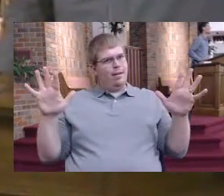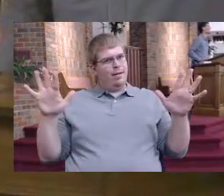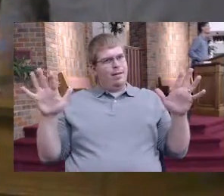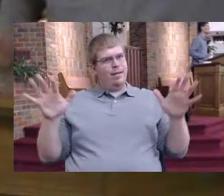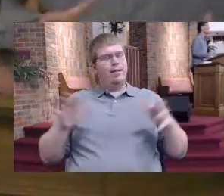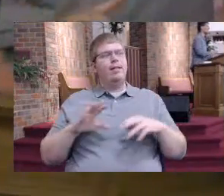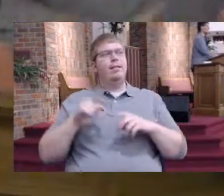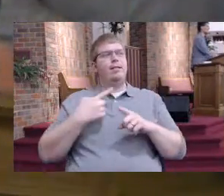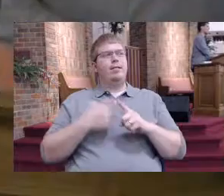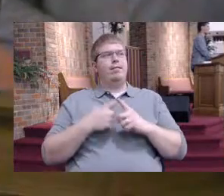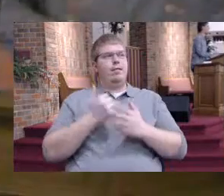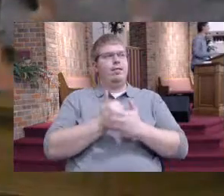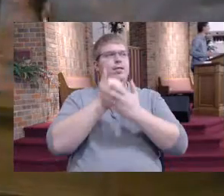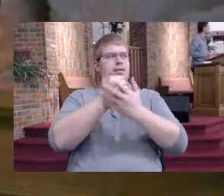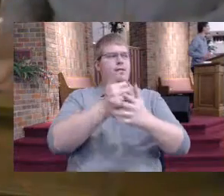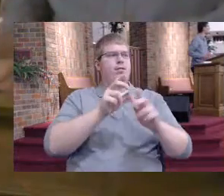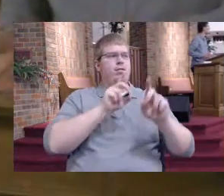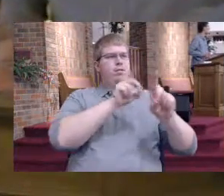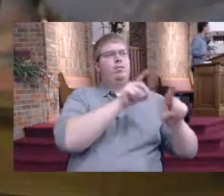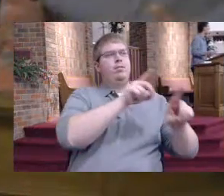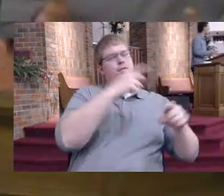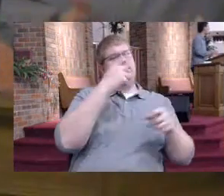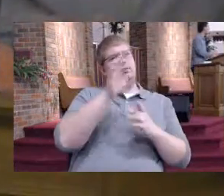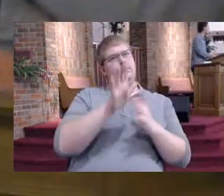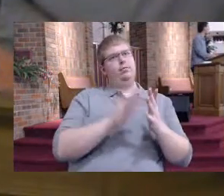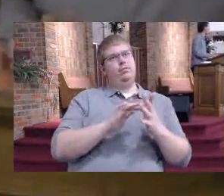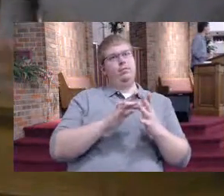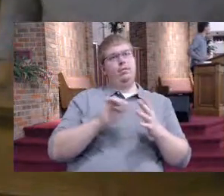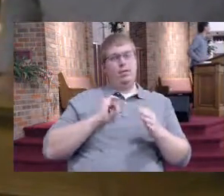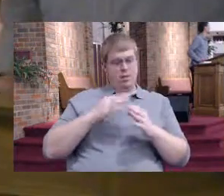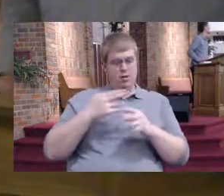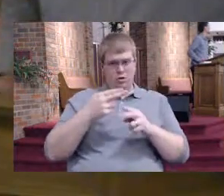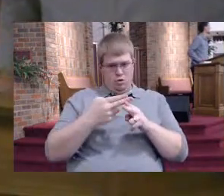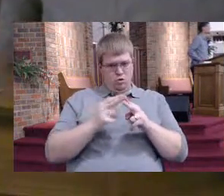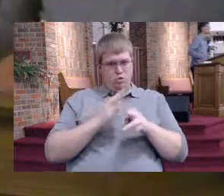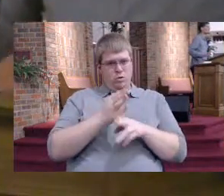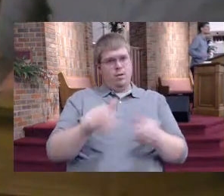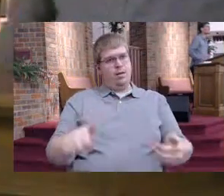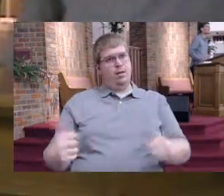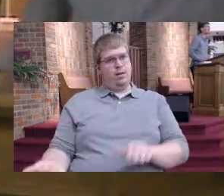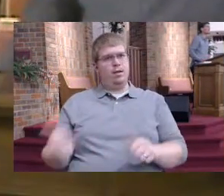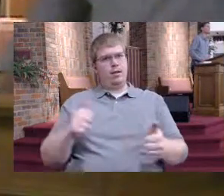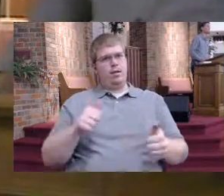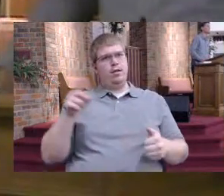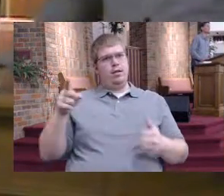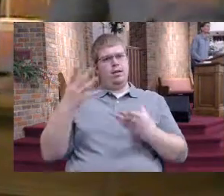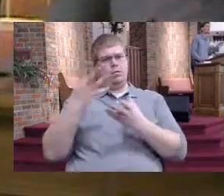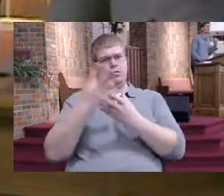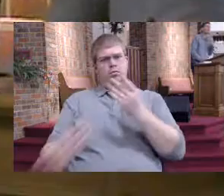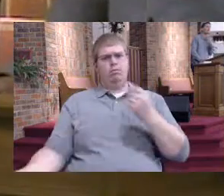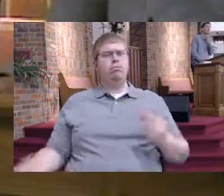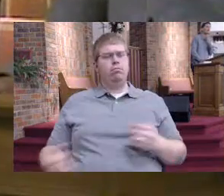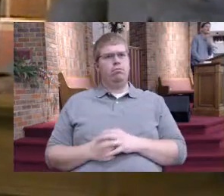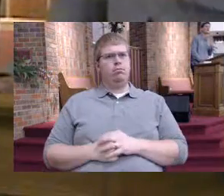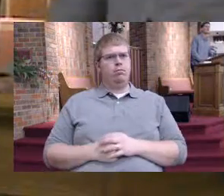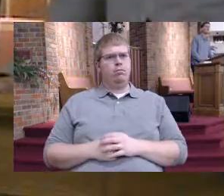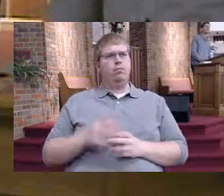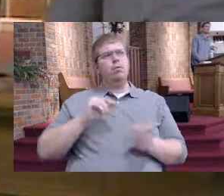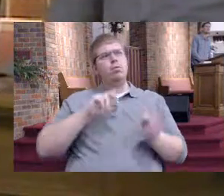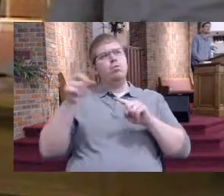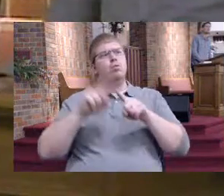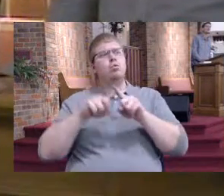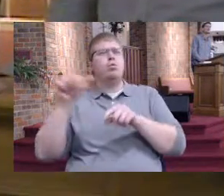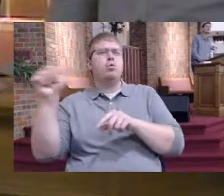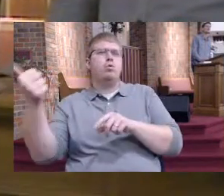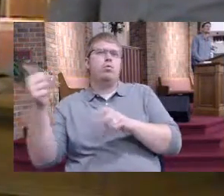is so important, because we quickly learned after that baptism, he sort of disappeared and went to another town for a month. He had some